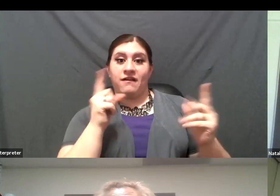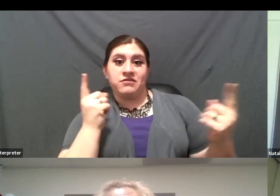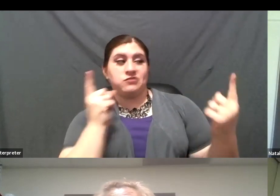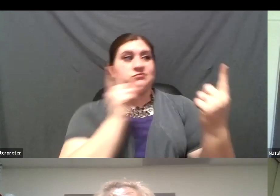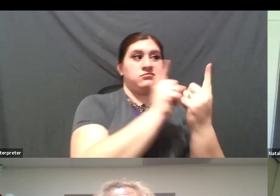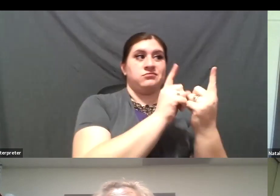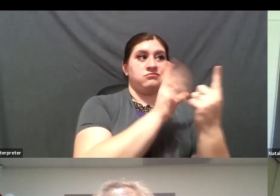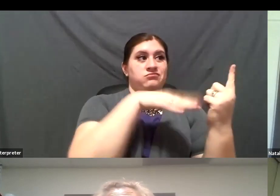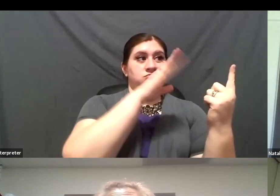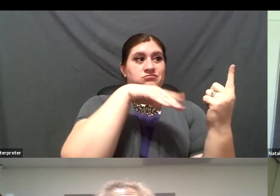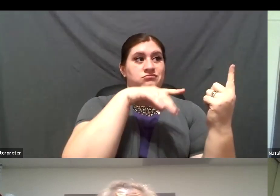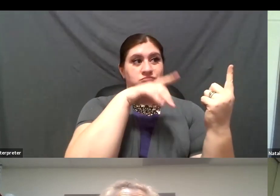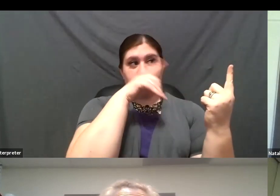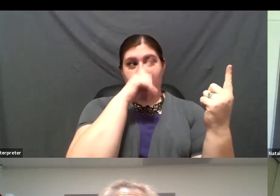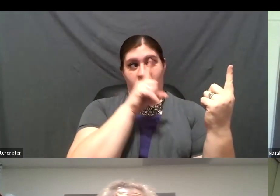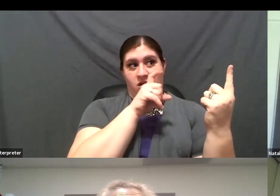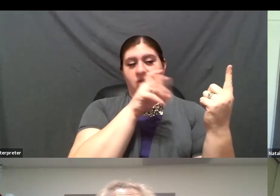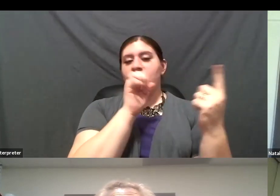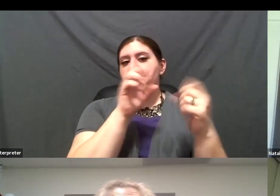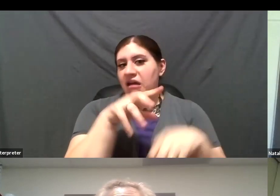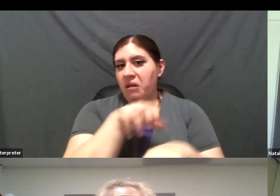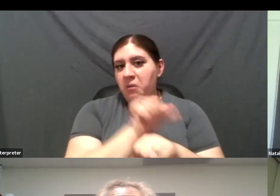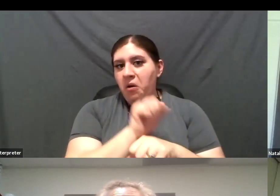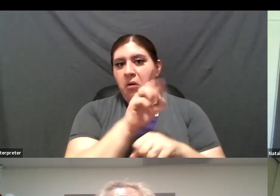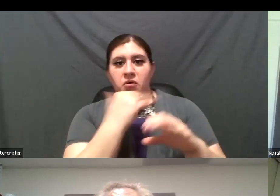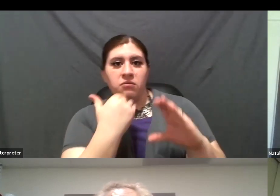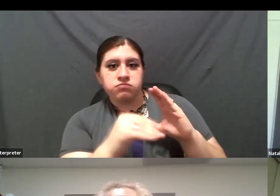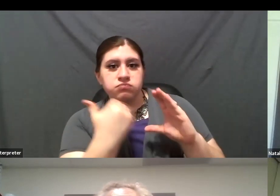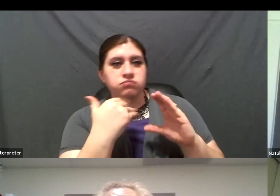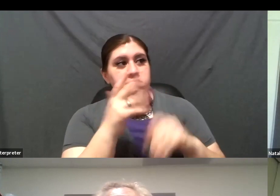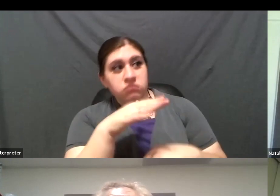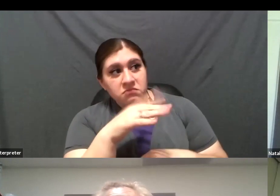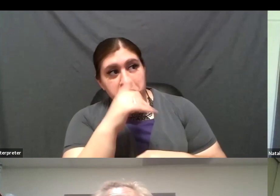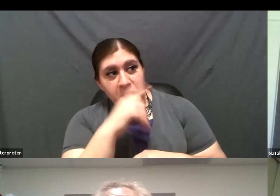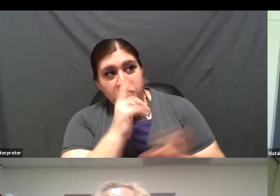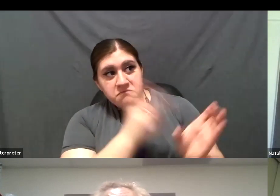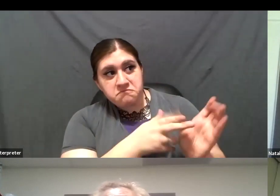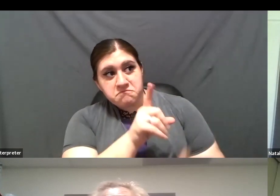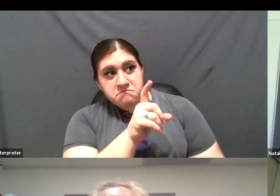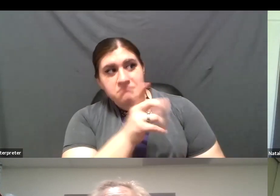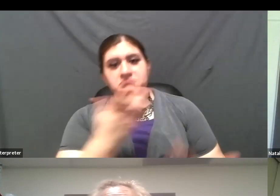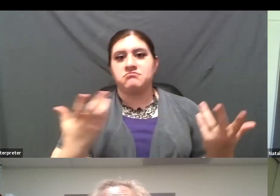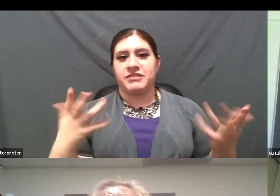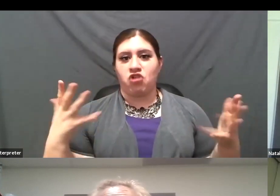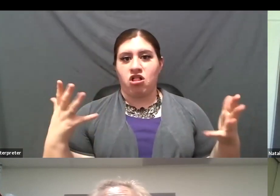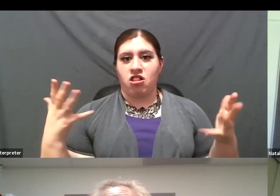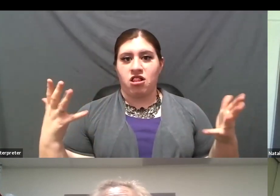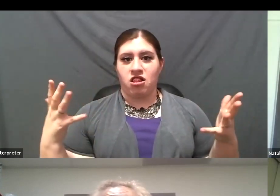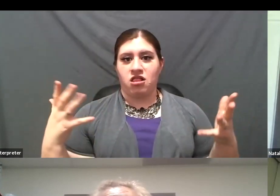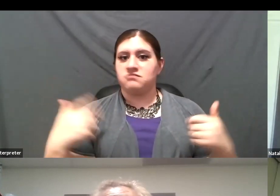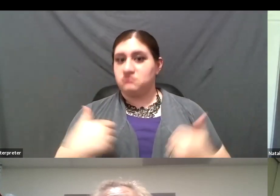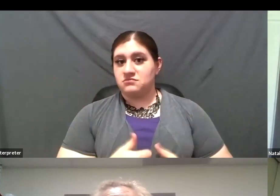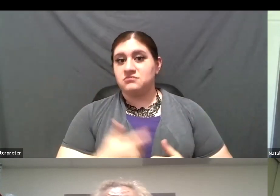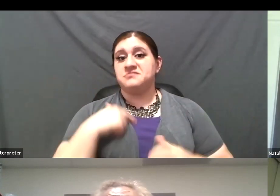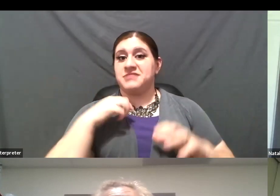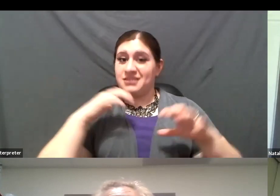and you just simply make an appointment with them or send them an email and say, I would like to do research in your lab. And so I would strongly